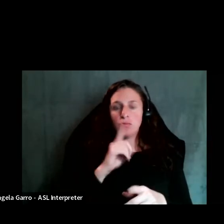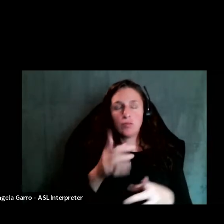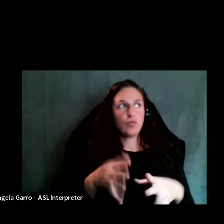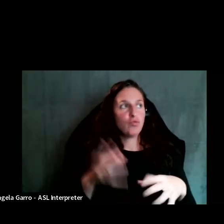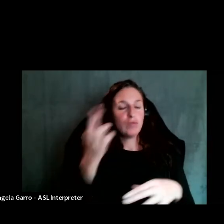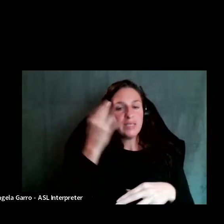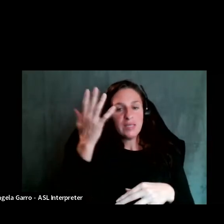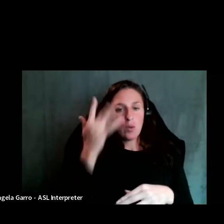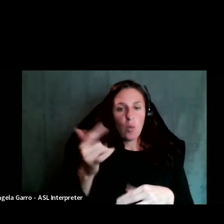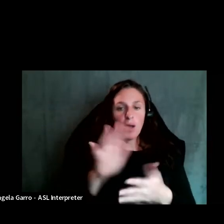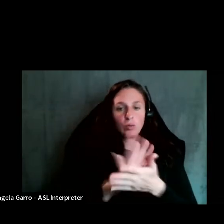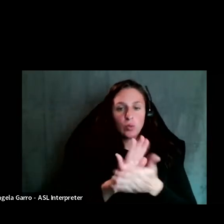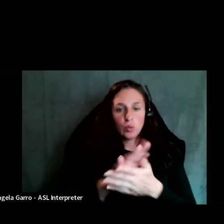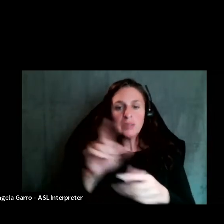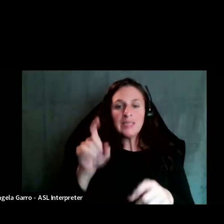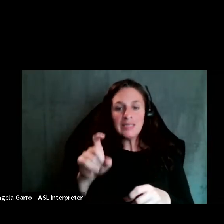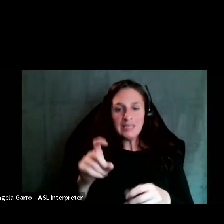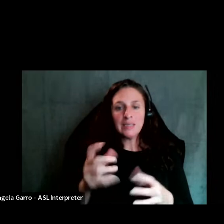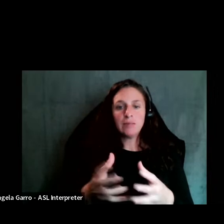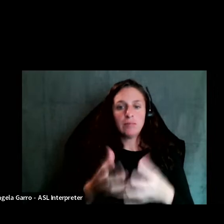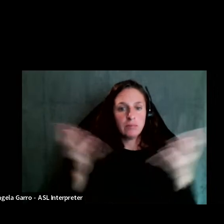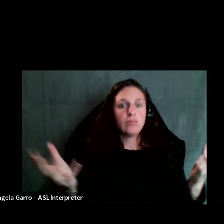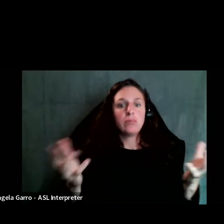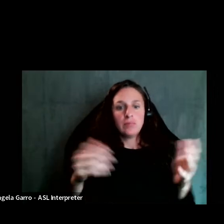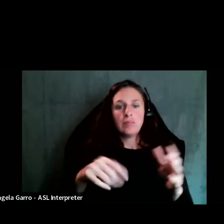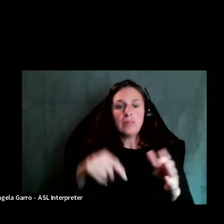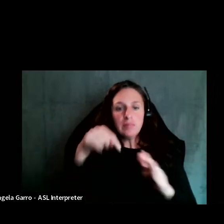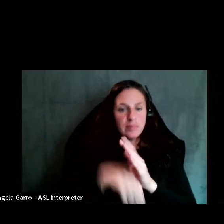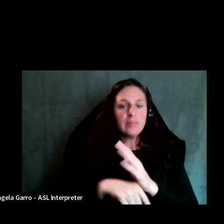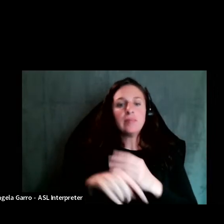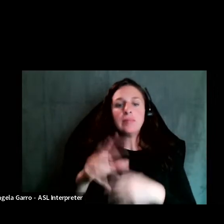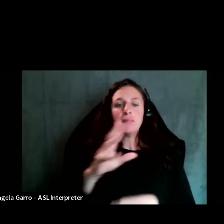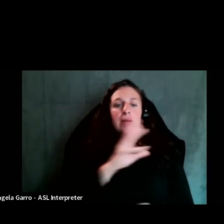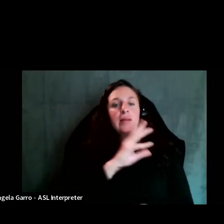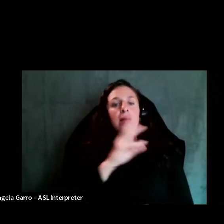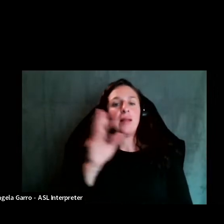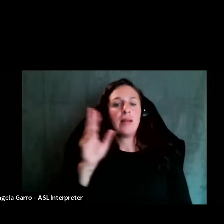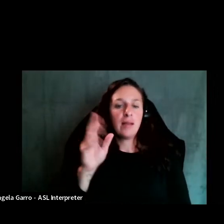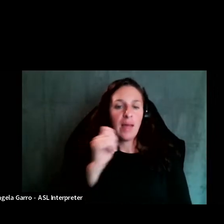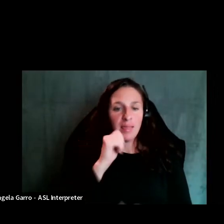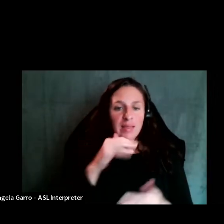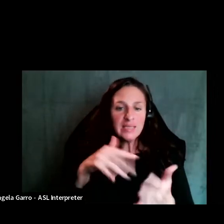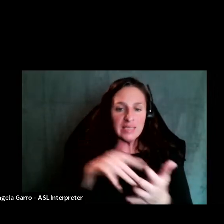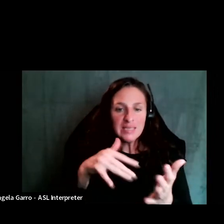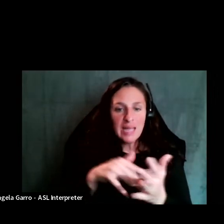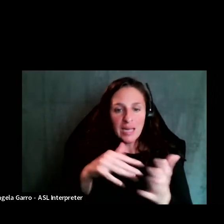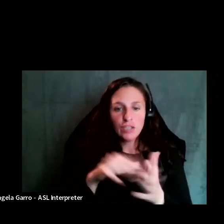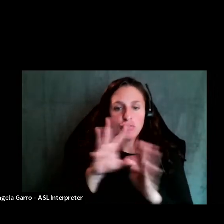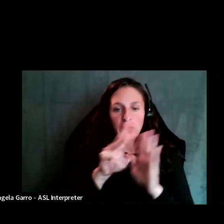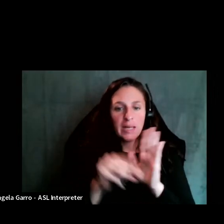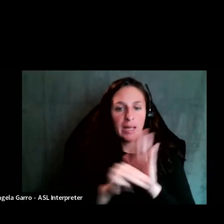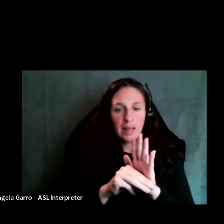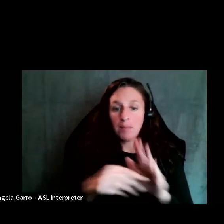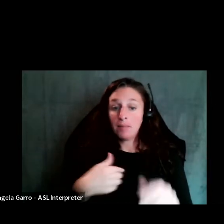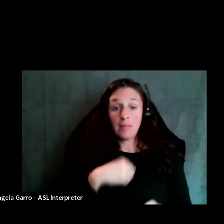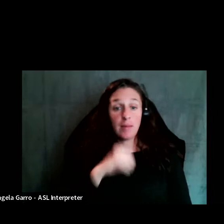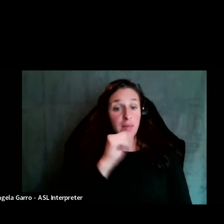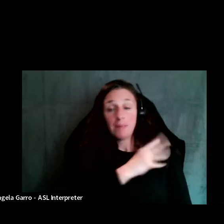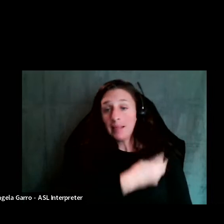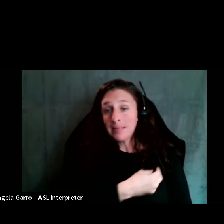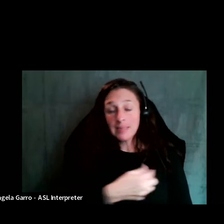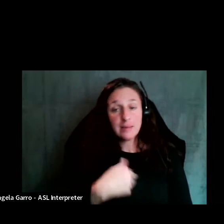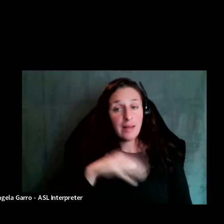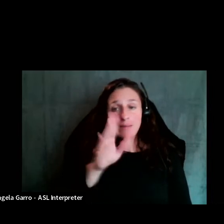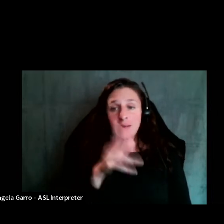history and ethnic studies curriculum and the need to be sure educators and students alike have sound knowledge. I am not Palestinian. I never heard